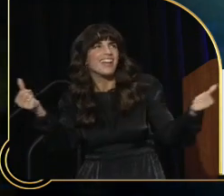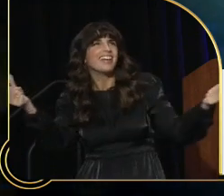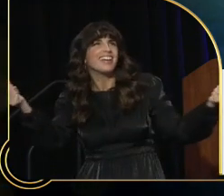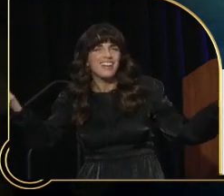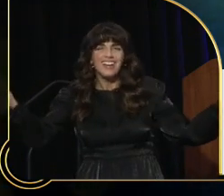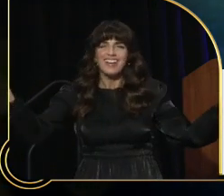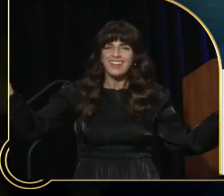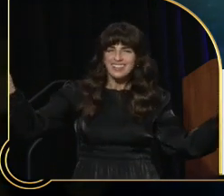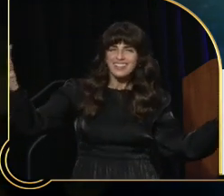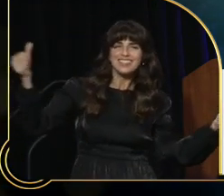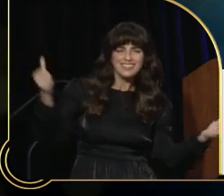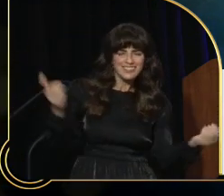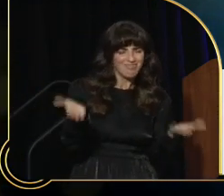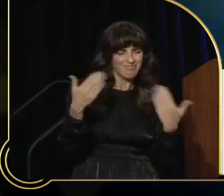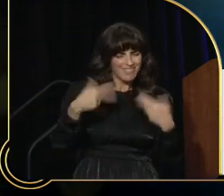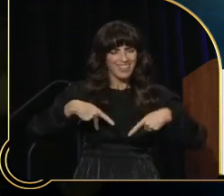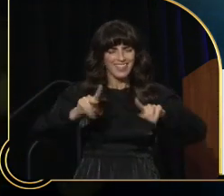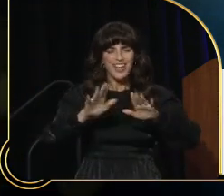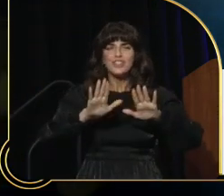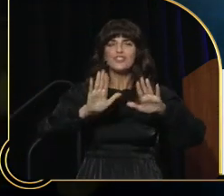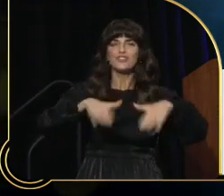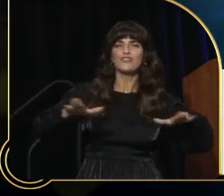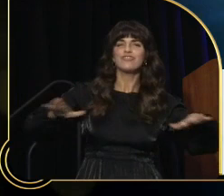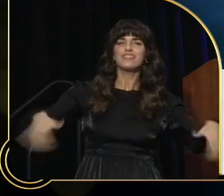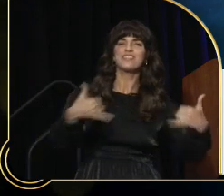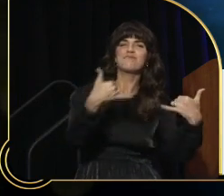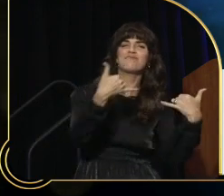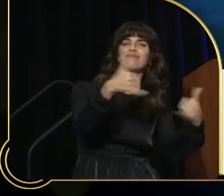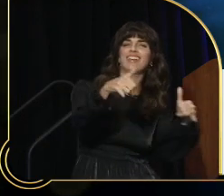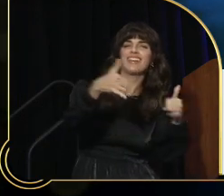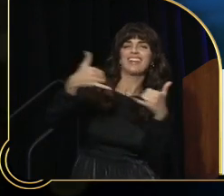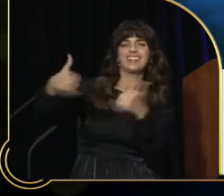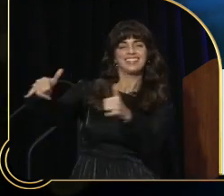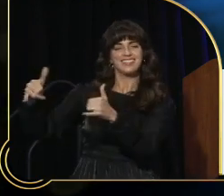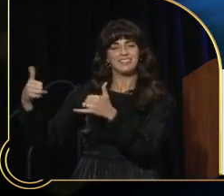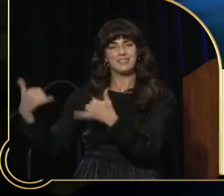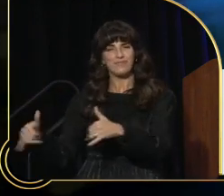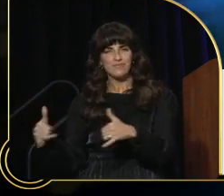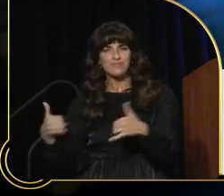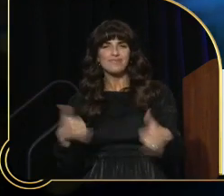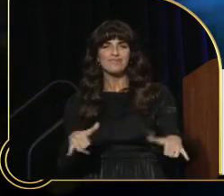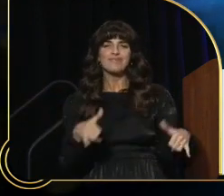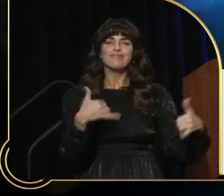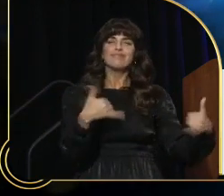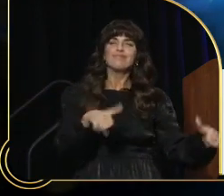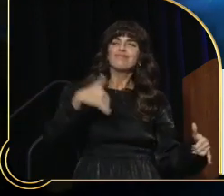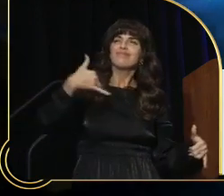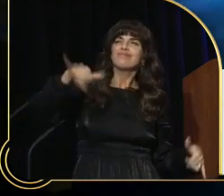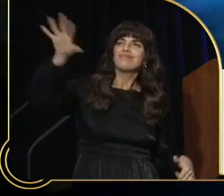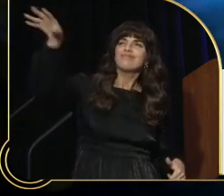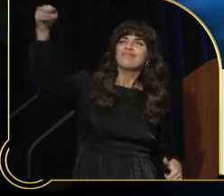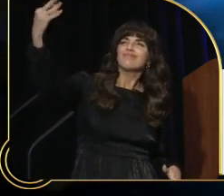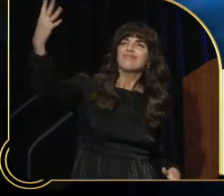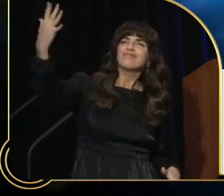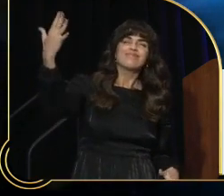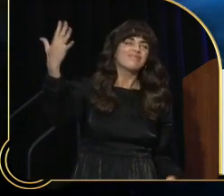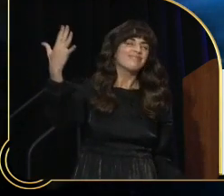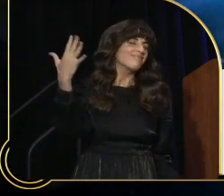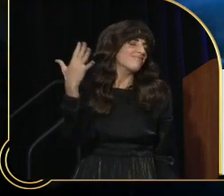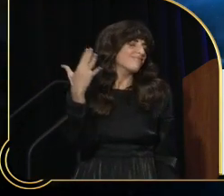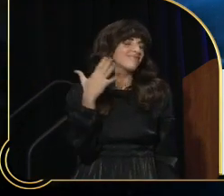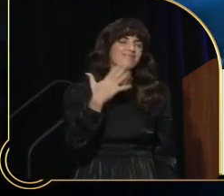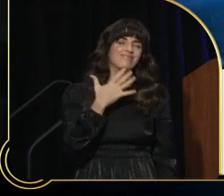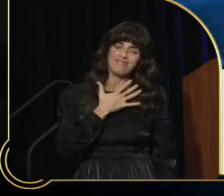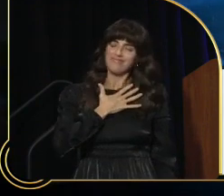away. So let us let the children play. When you're with me, I can fly.